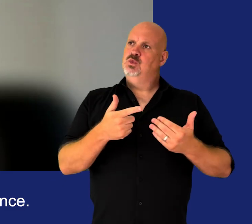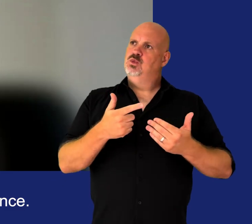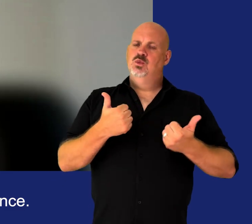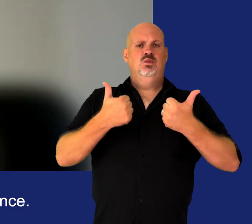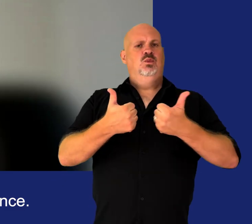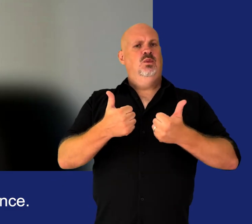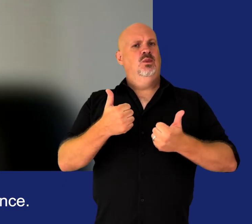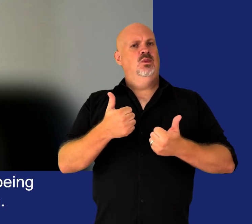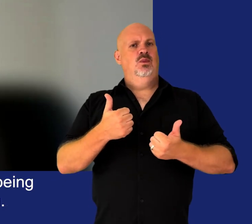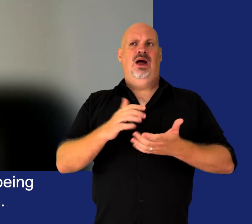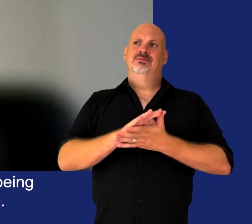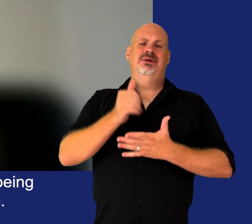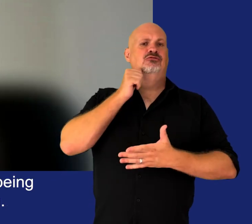experience.